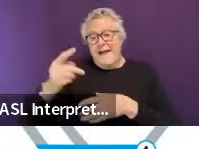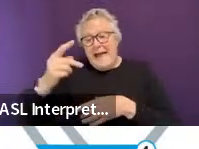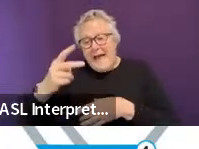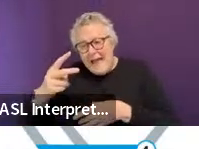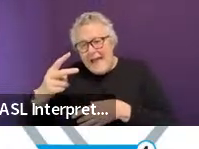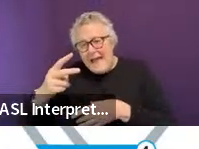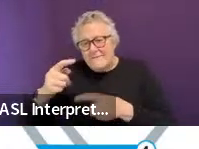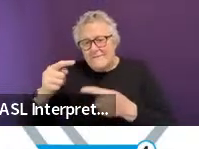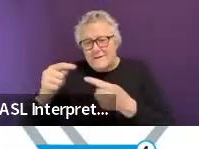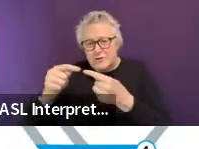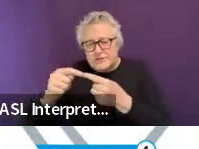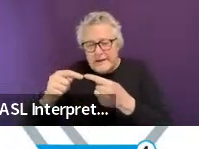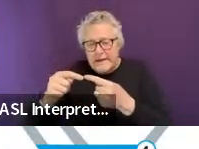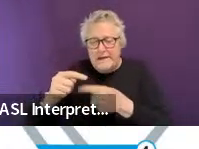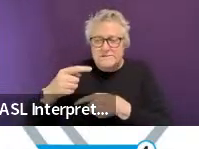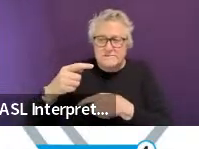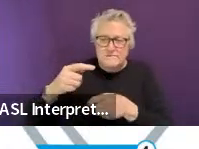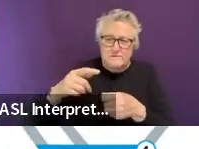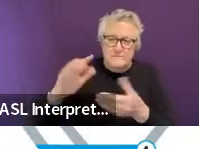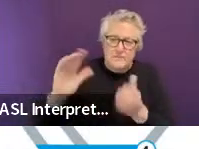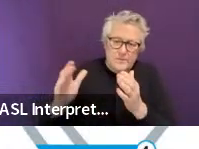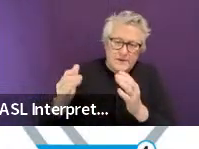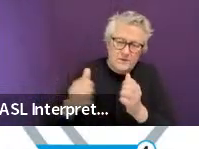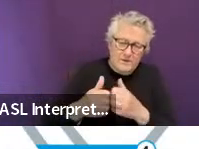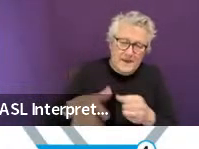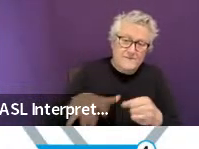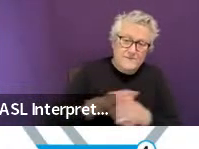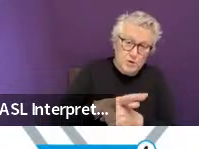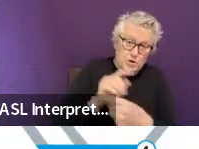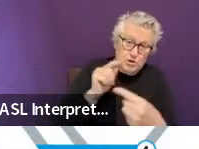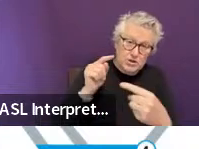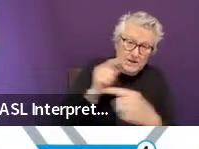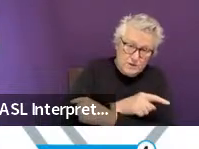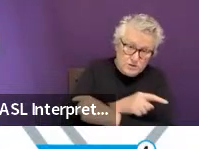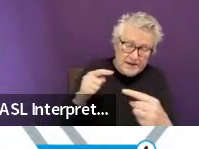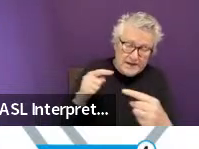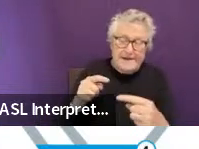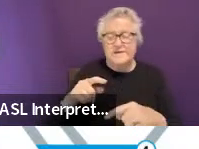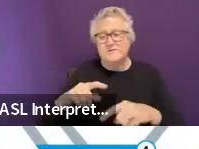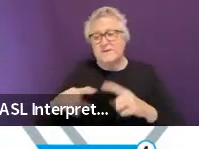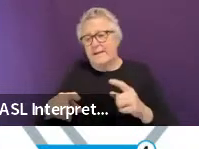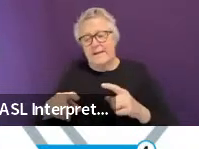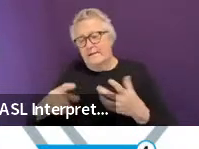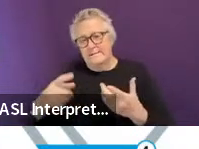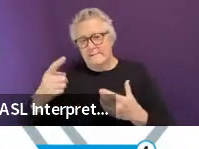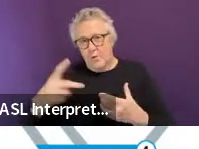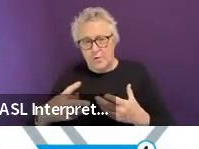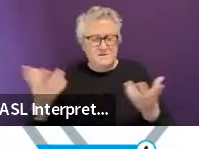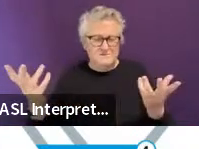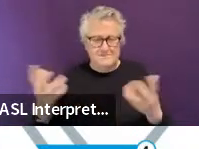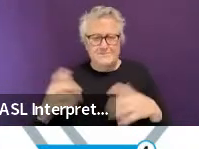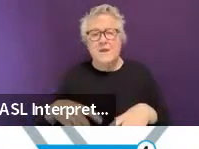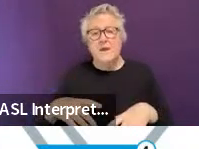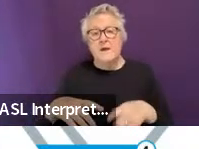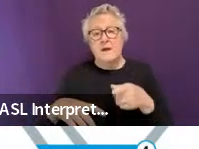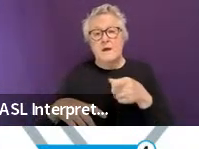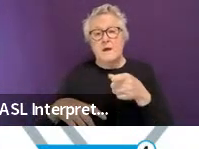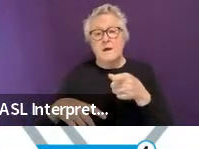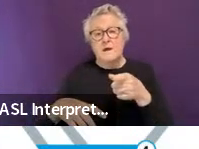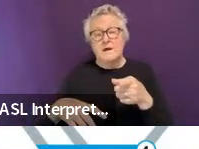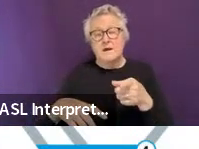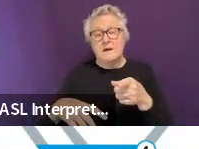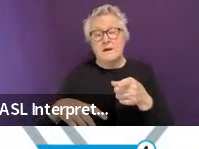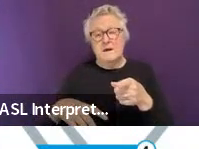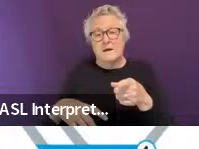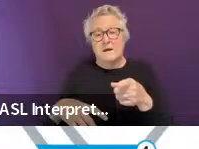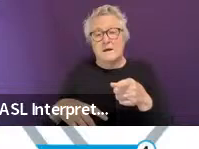interchange, versus the full interchange. So up on the top there on the graphic, you can see the ramp that says comes on from Marine Drive and Hayden Island. So it's